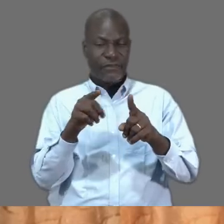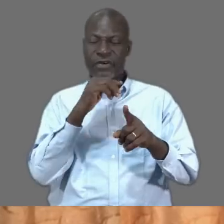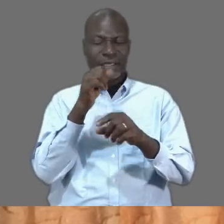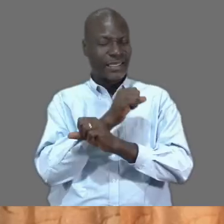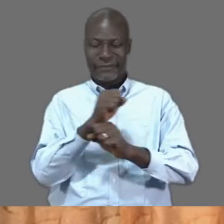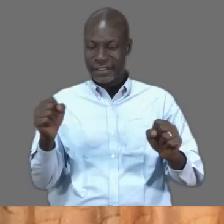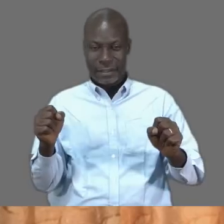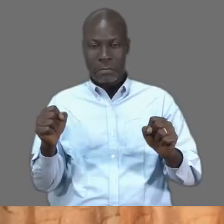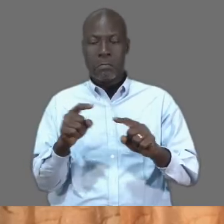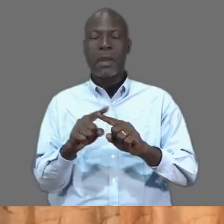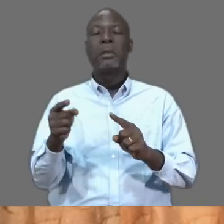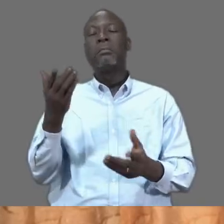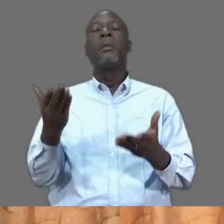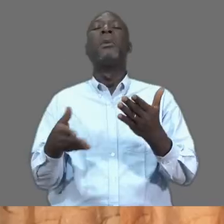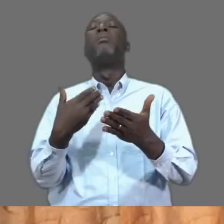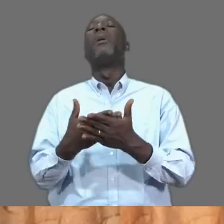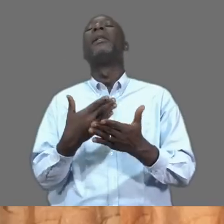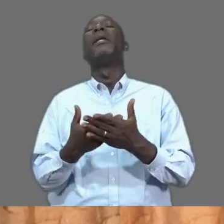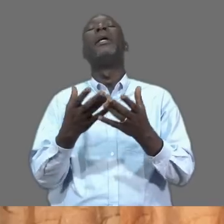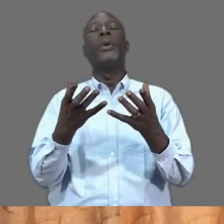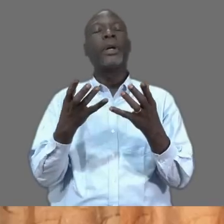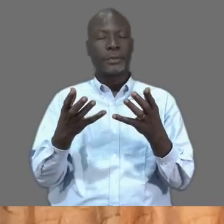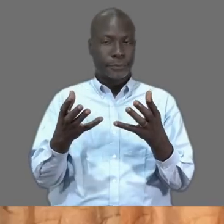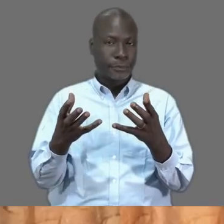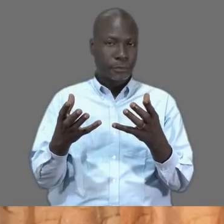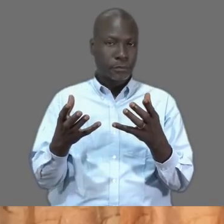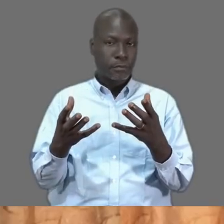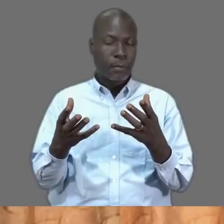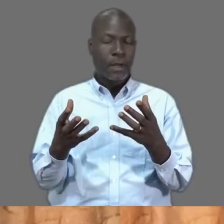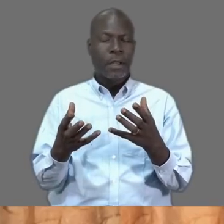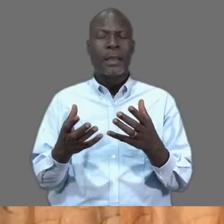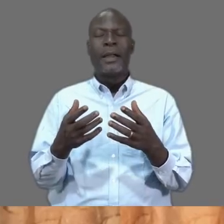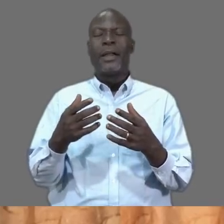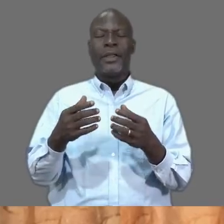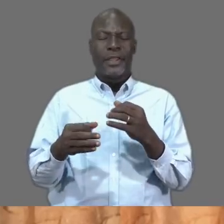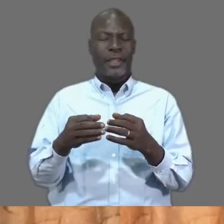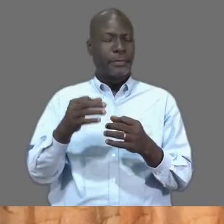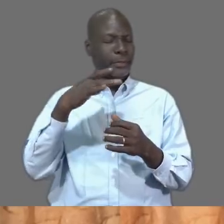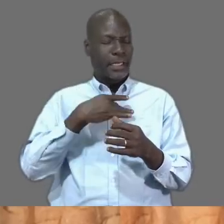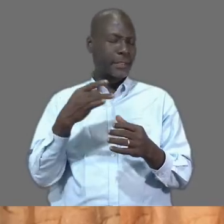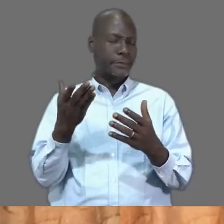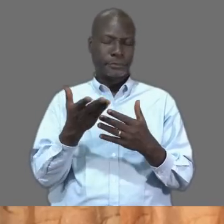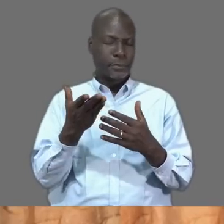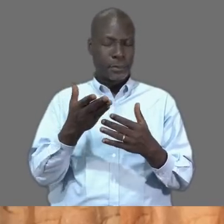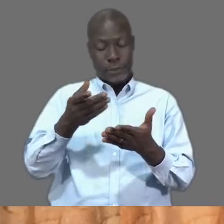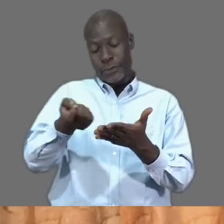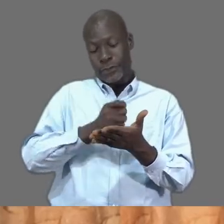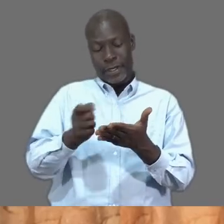unquagia salvation. I will yank upon the atoa at the amayano. Them who numb from and yama.